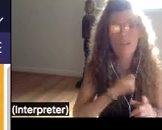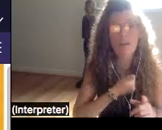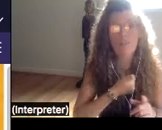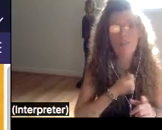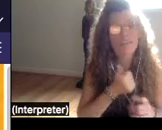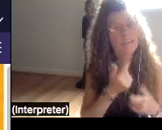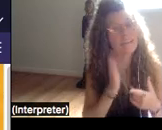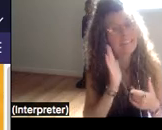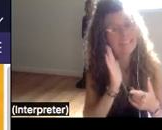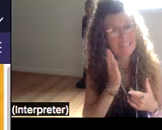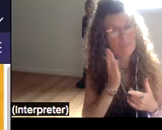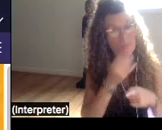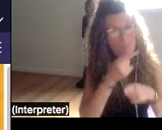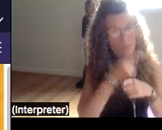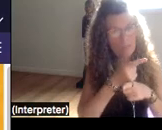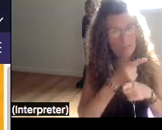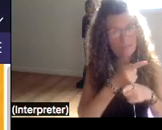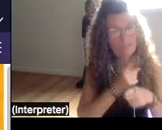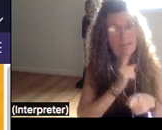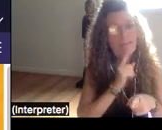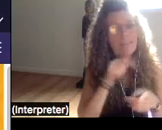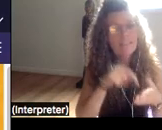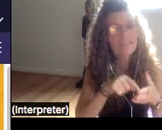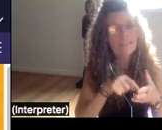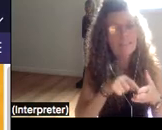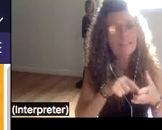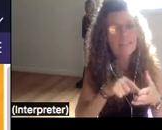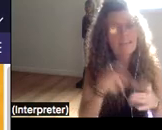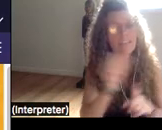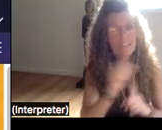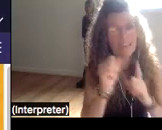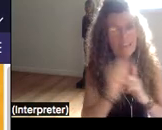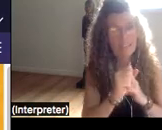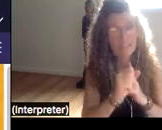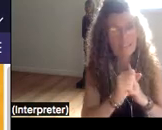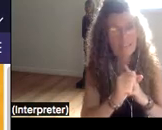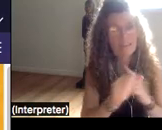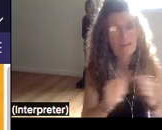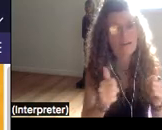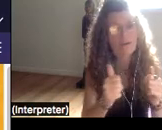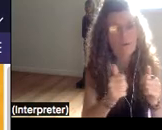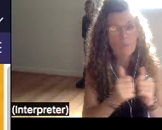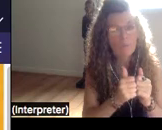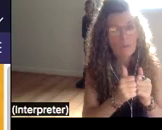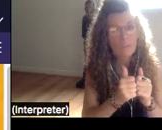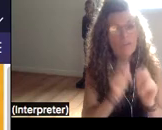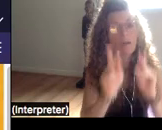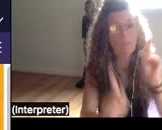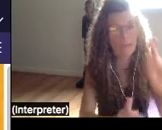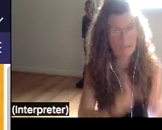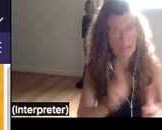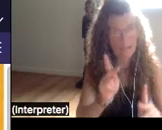the self seems right. This is the case